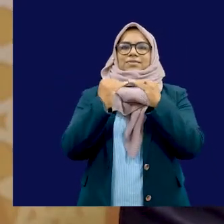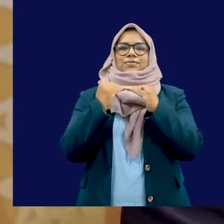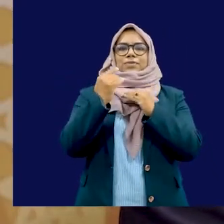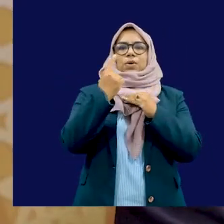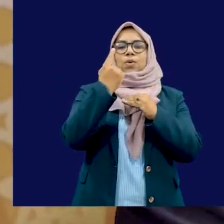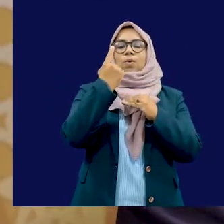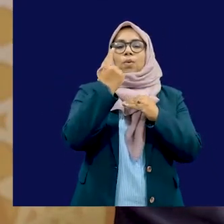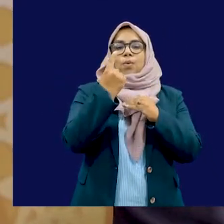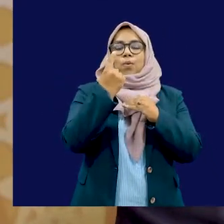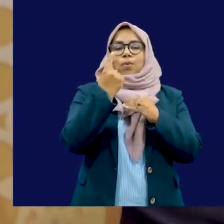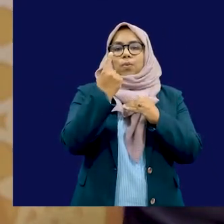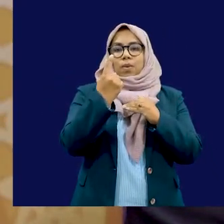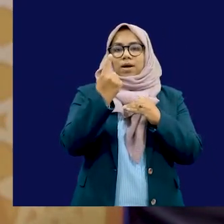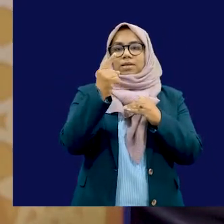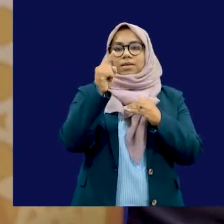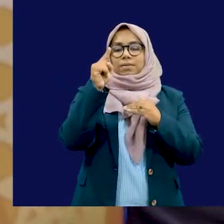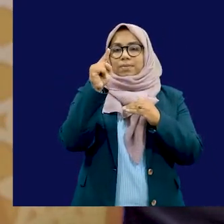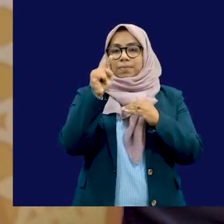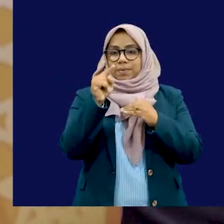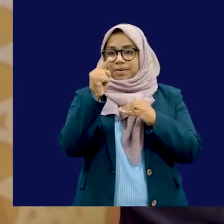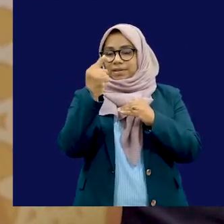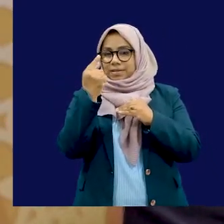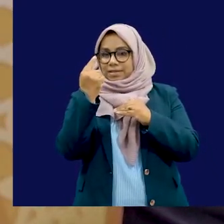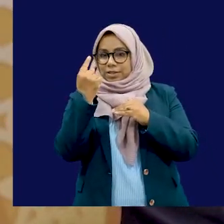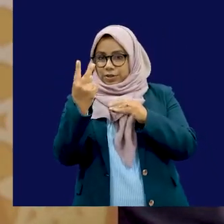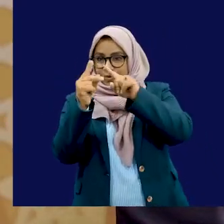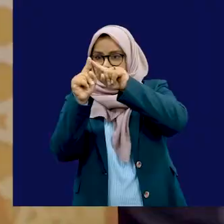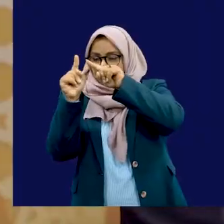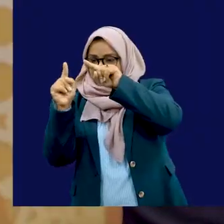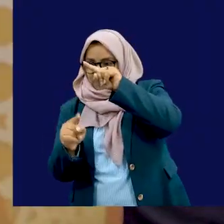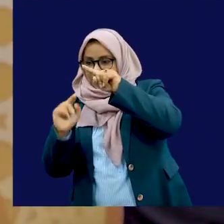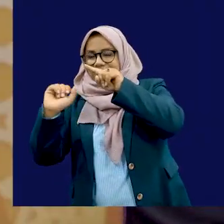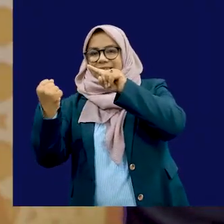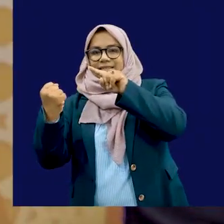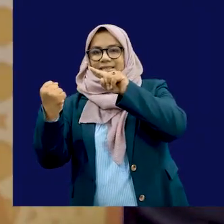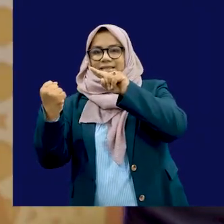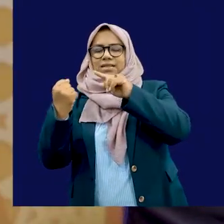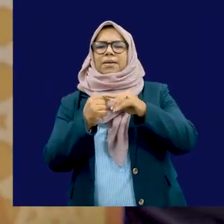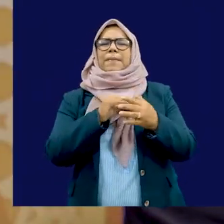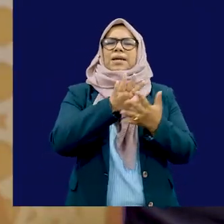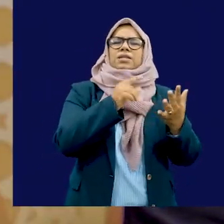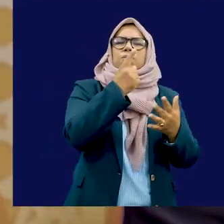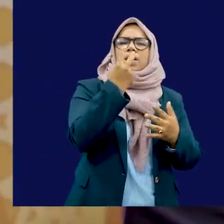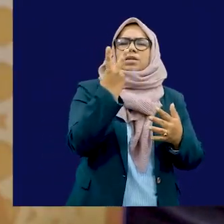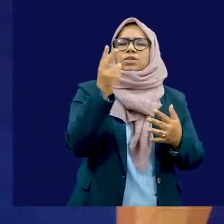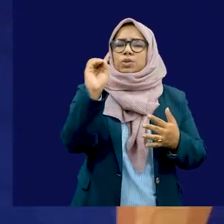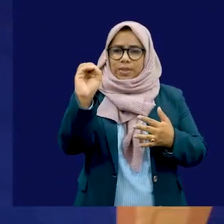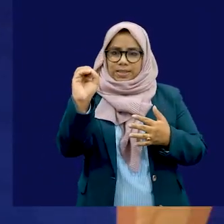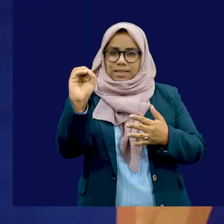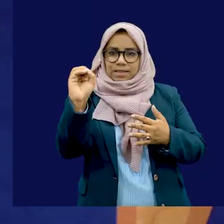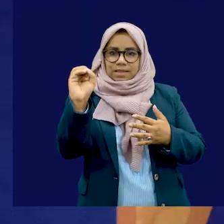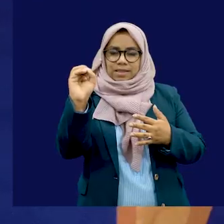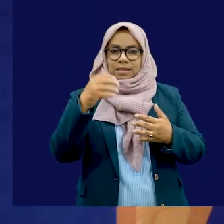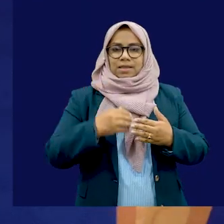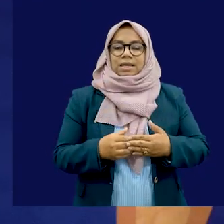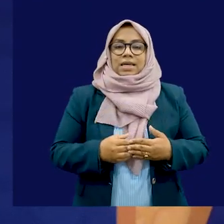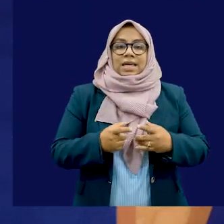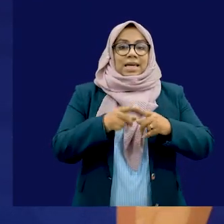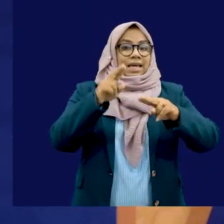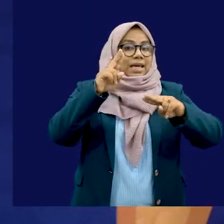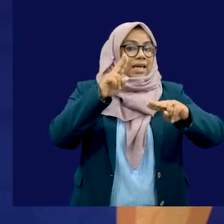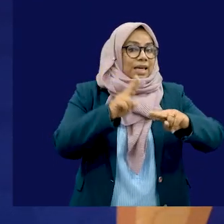rate is 1/2 of 1/10, which is 1 20th. If the land is